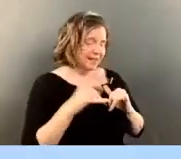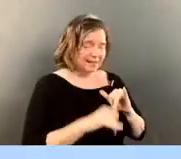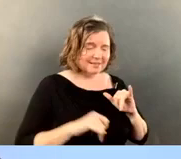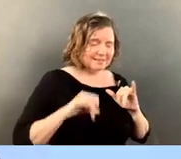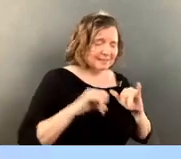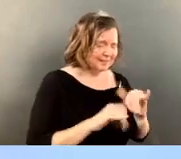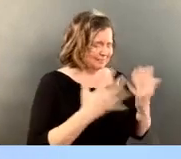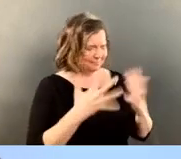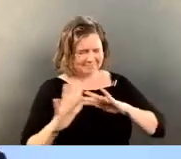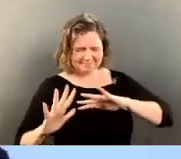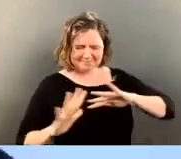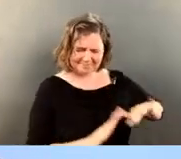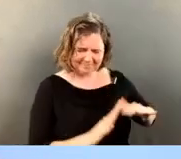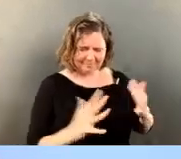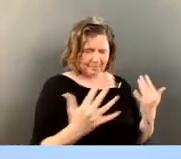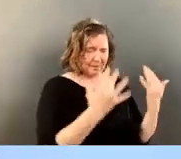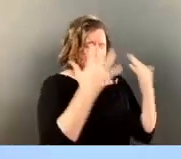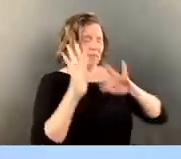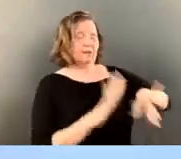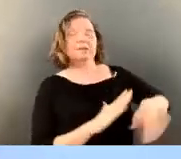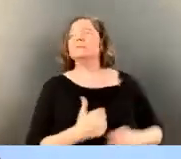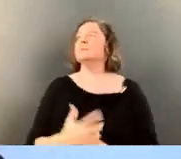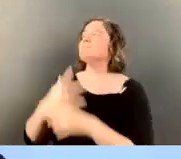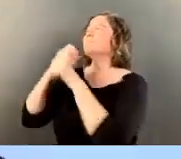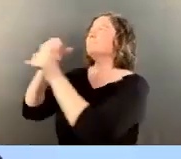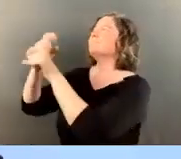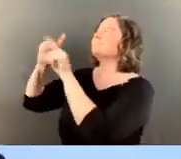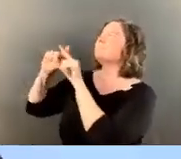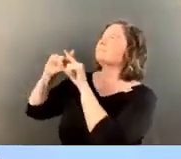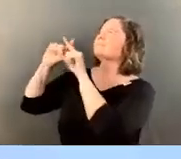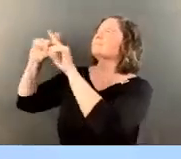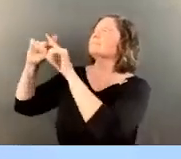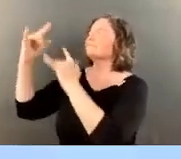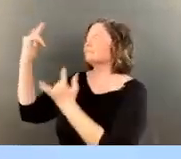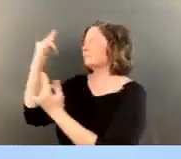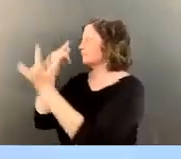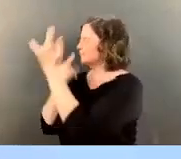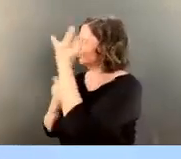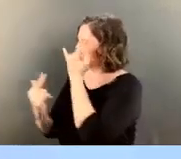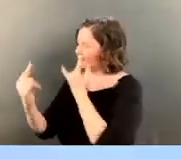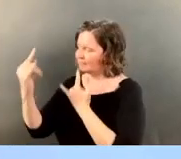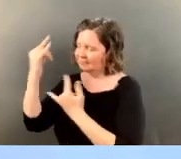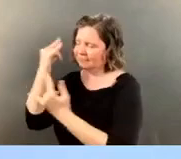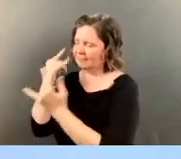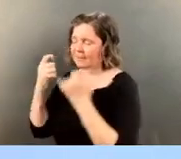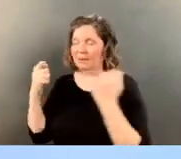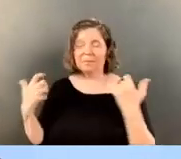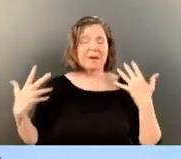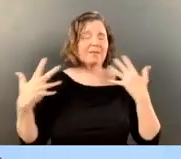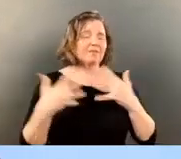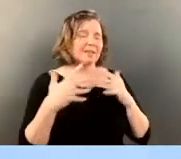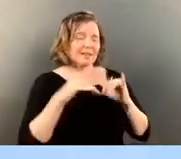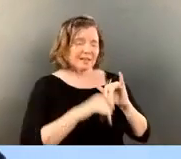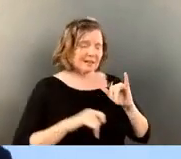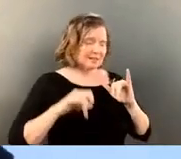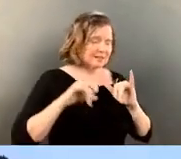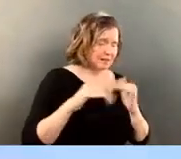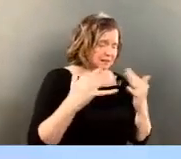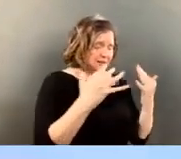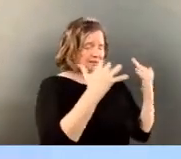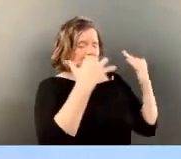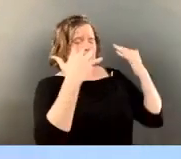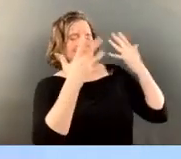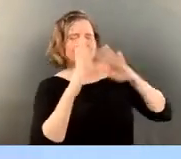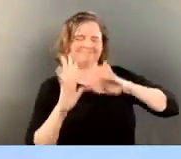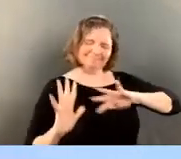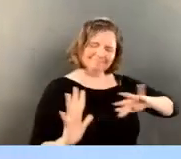fear doesn't stand a chance when I stand in your love. My fear